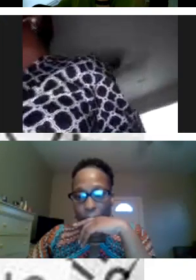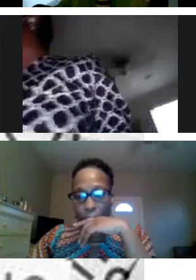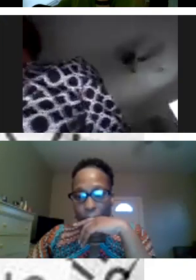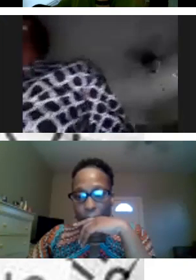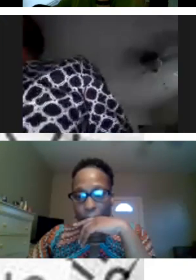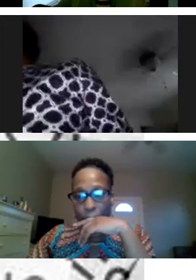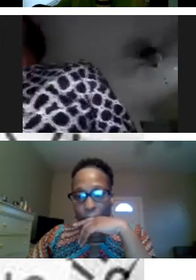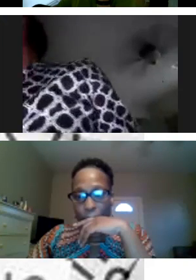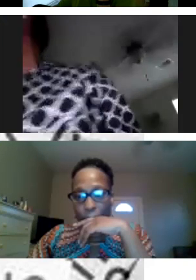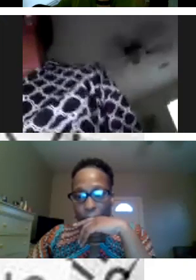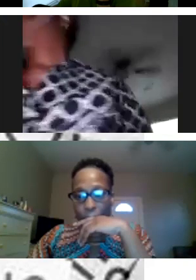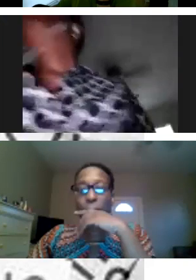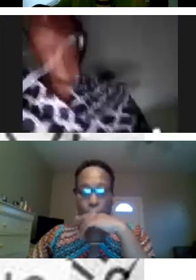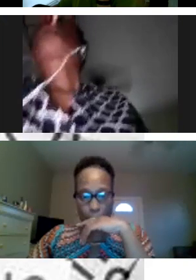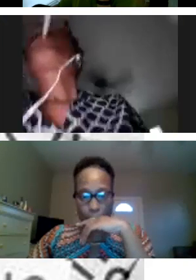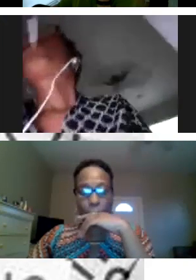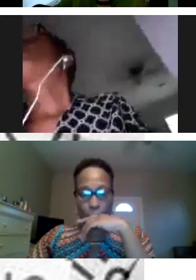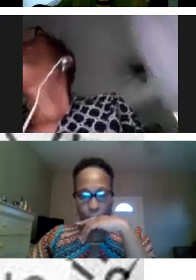to people here in Dallas. Hmm.